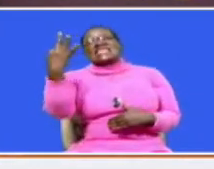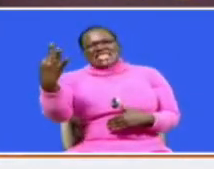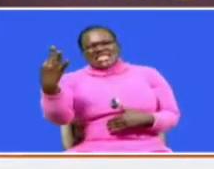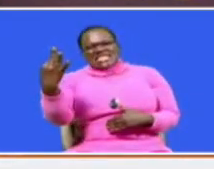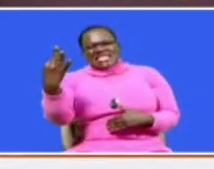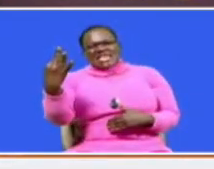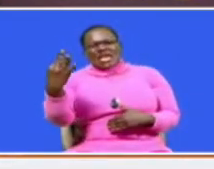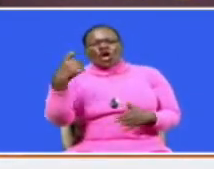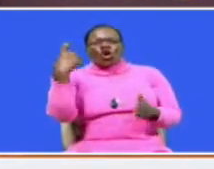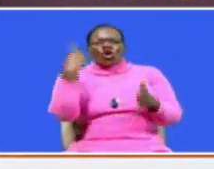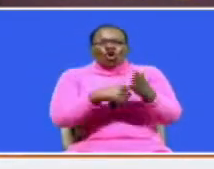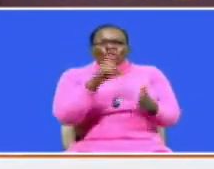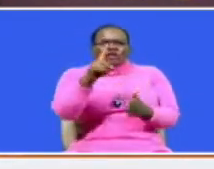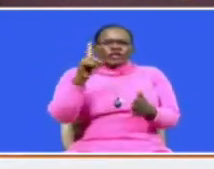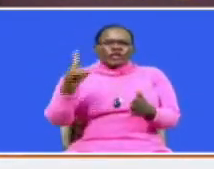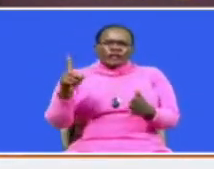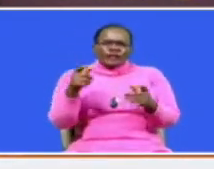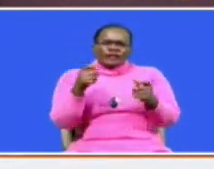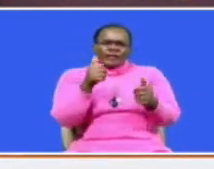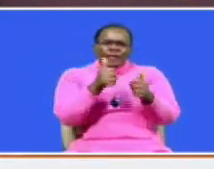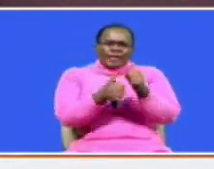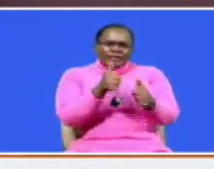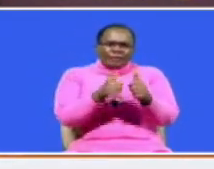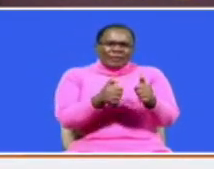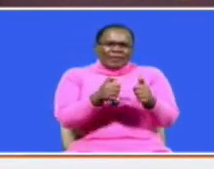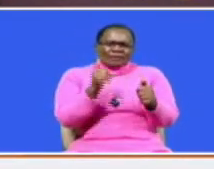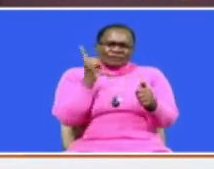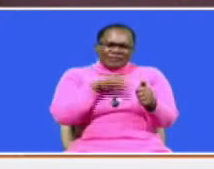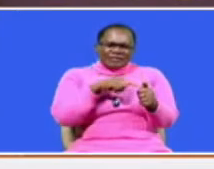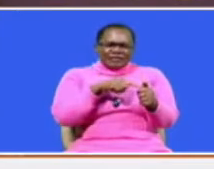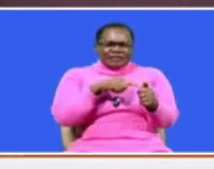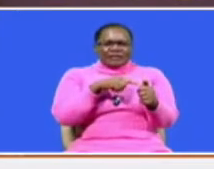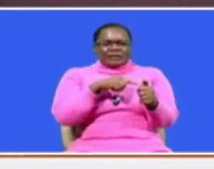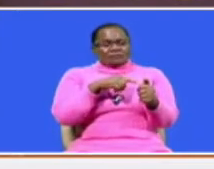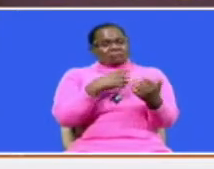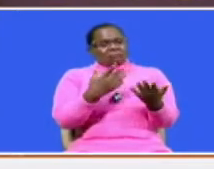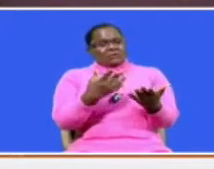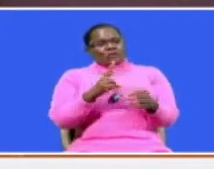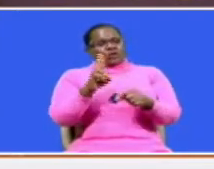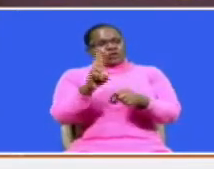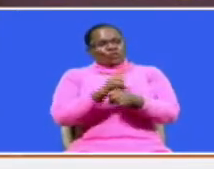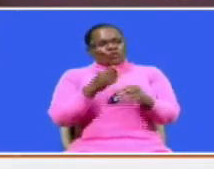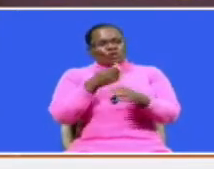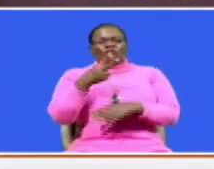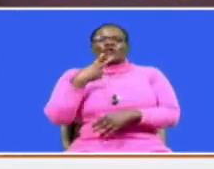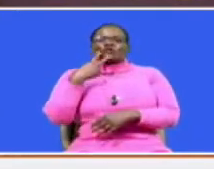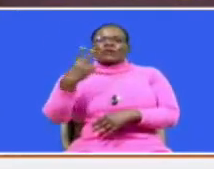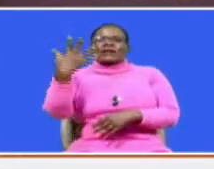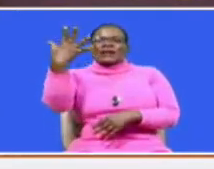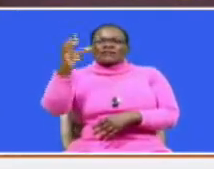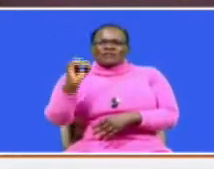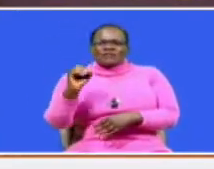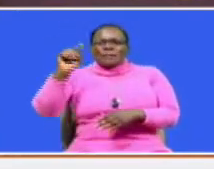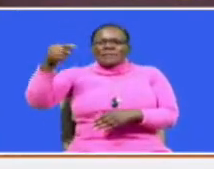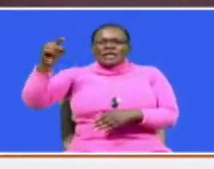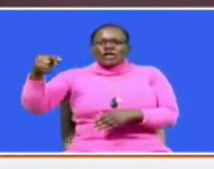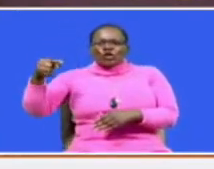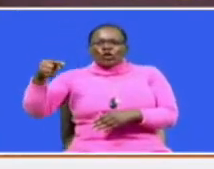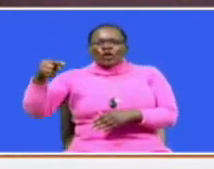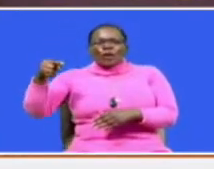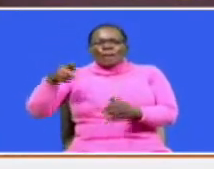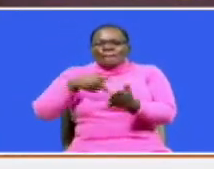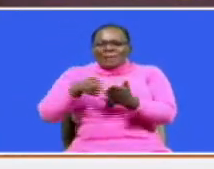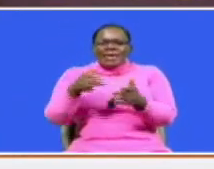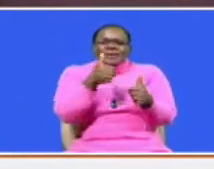3 SMSs. The cost of each SMS, by the time we were done at the end of the year, we realized we were spending almost 250 million shillings paying for